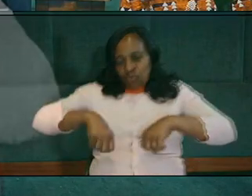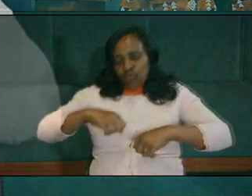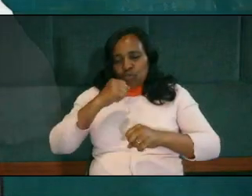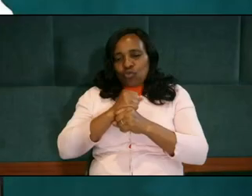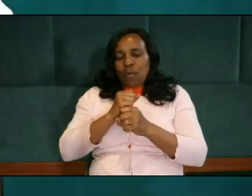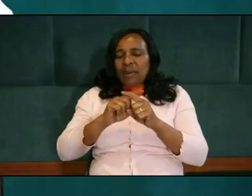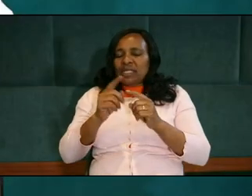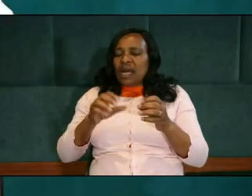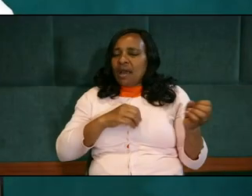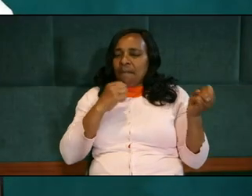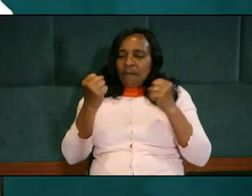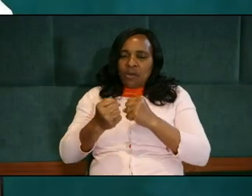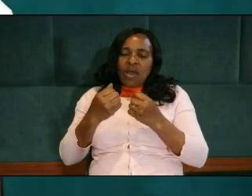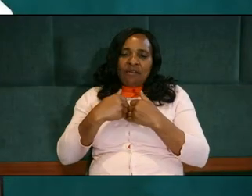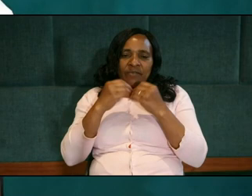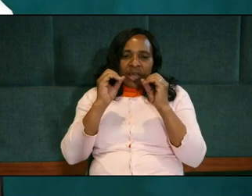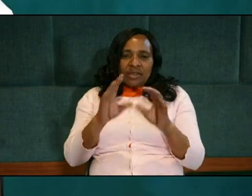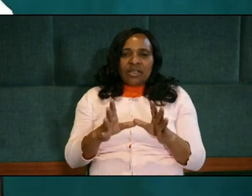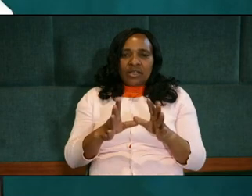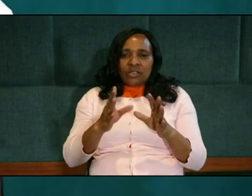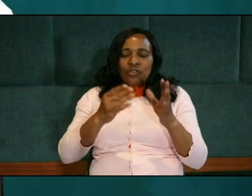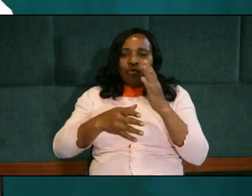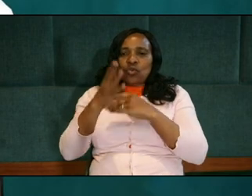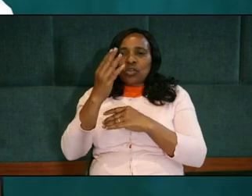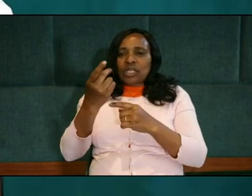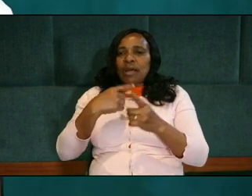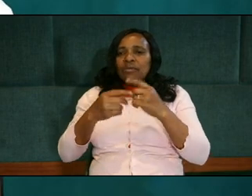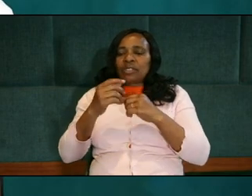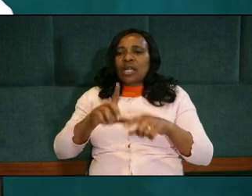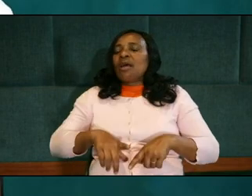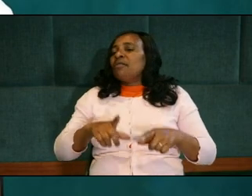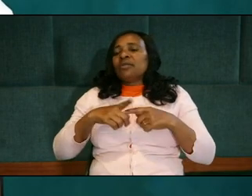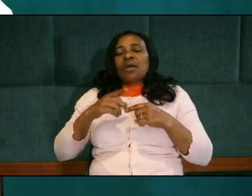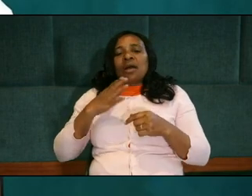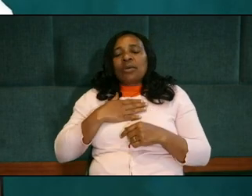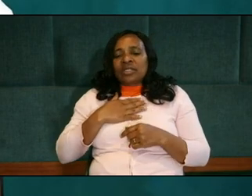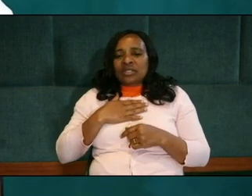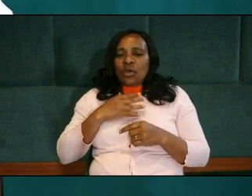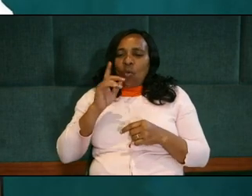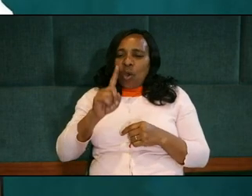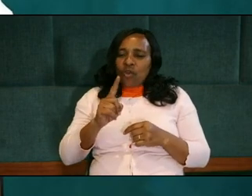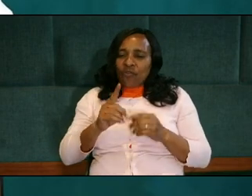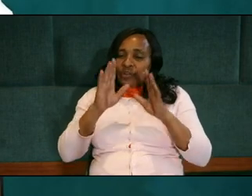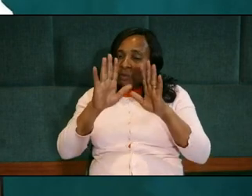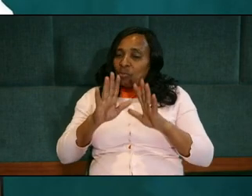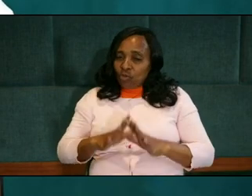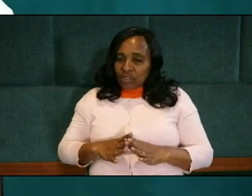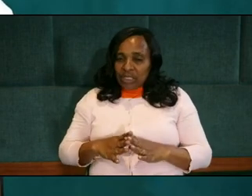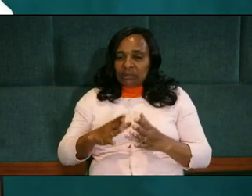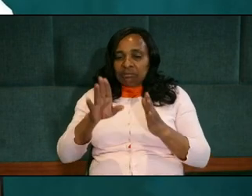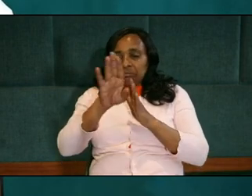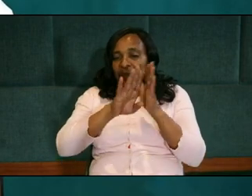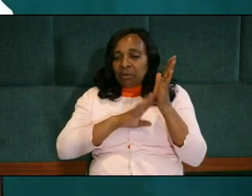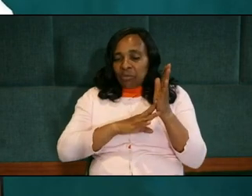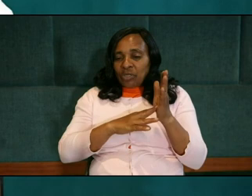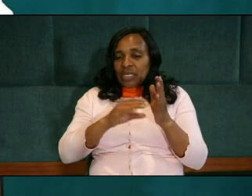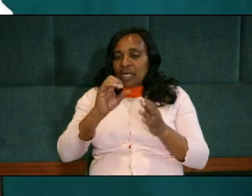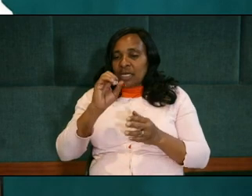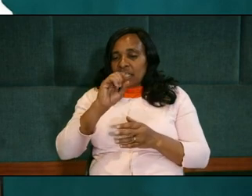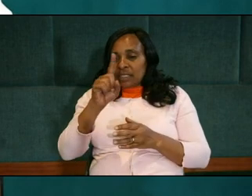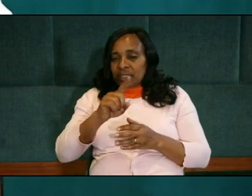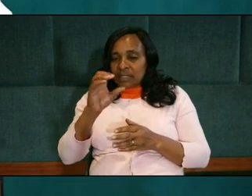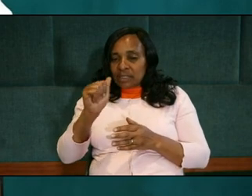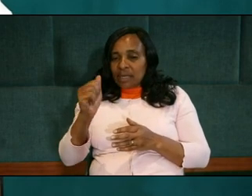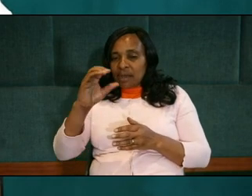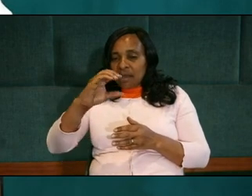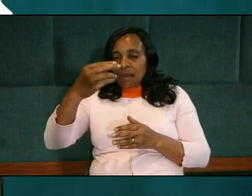have power until God comes into our lives. One of my favorite texts in the Bible is Zechariah 4, where God tells